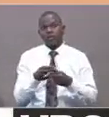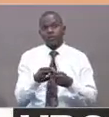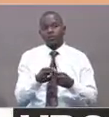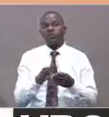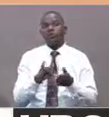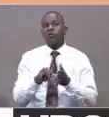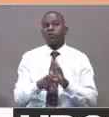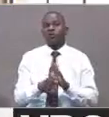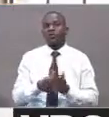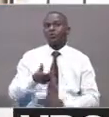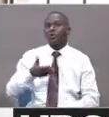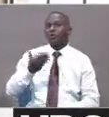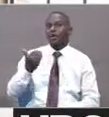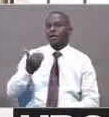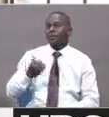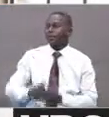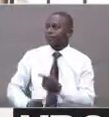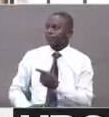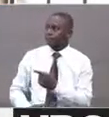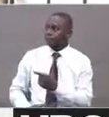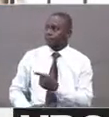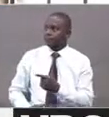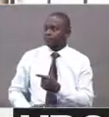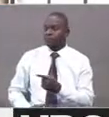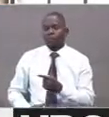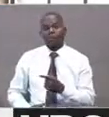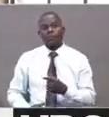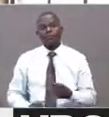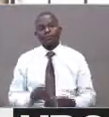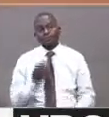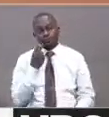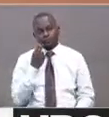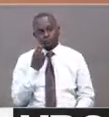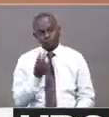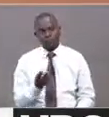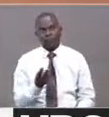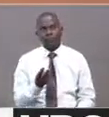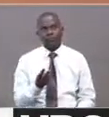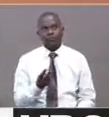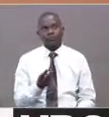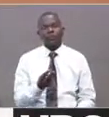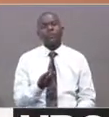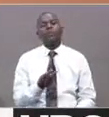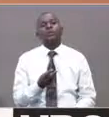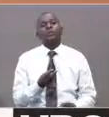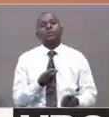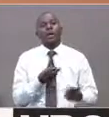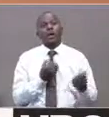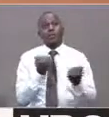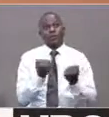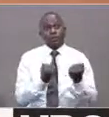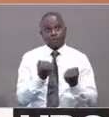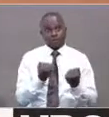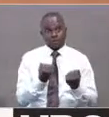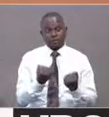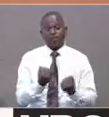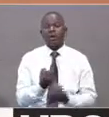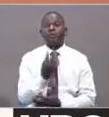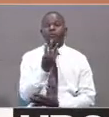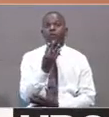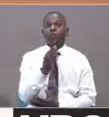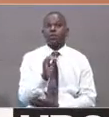matter of the past. Yeah, the forces are not there, you know. They still have to go away. For us, fighting vehicles, so far we have about